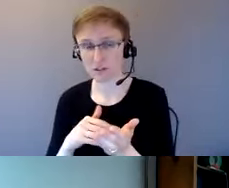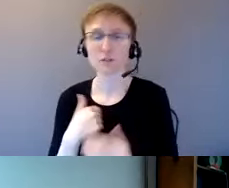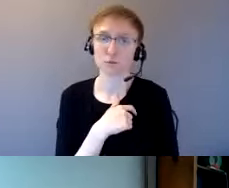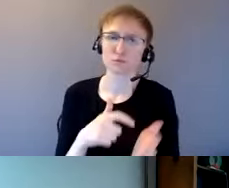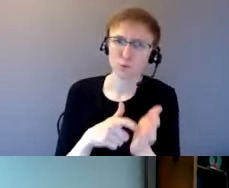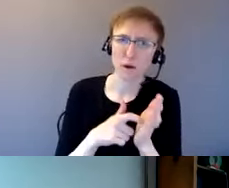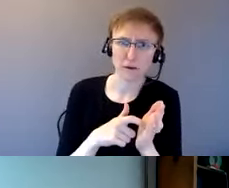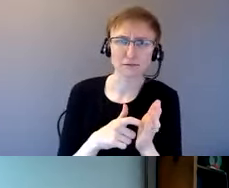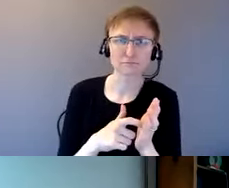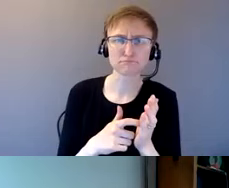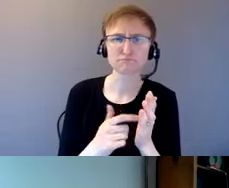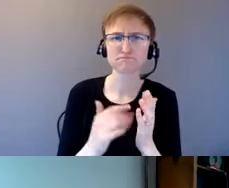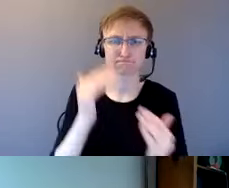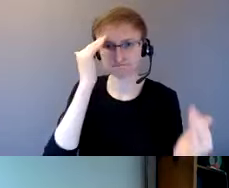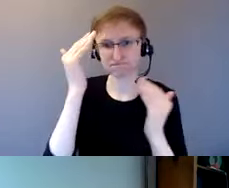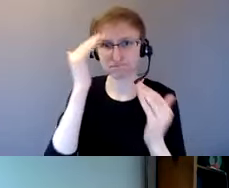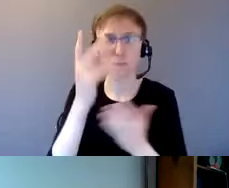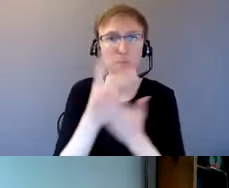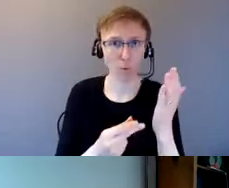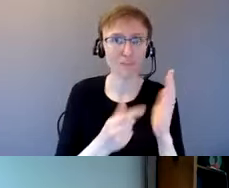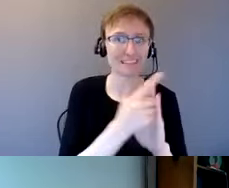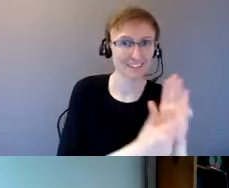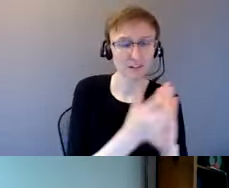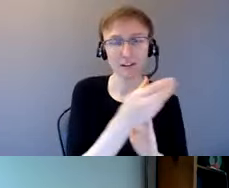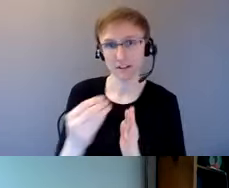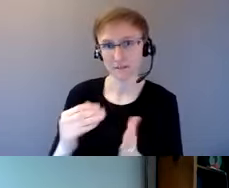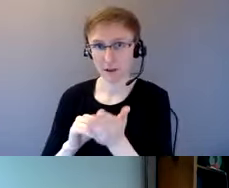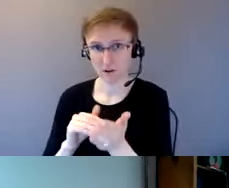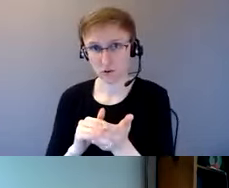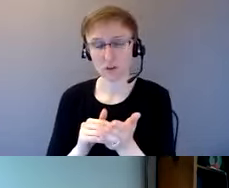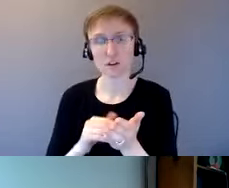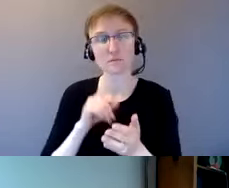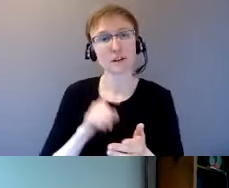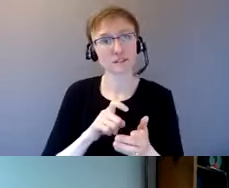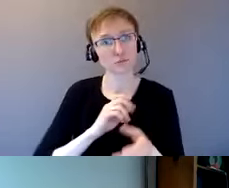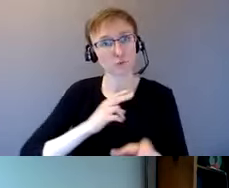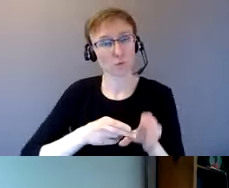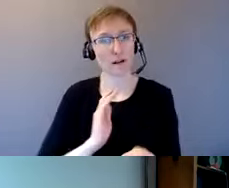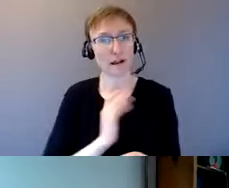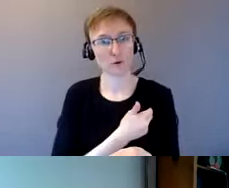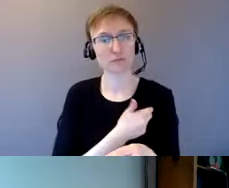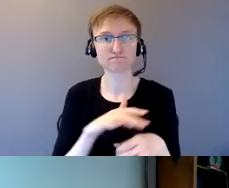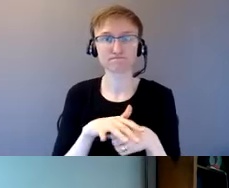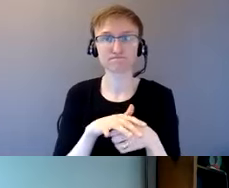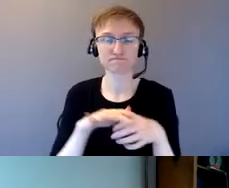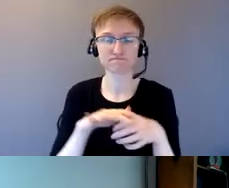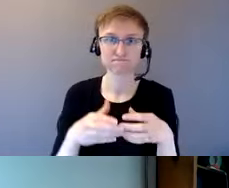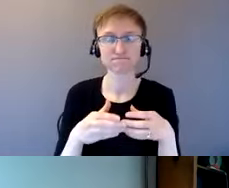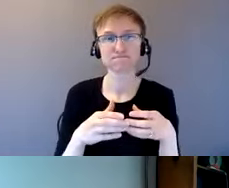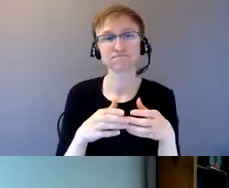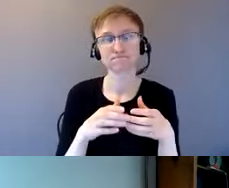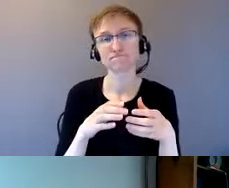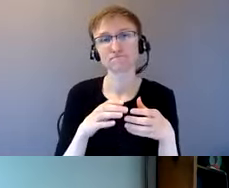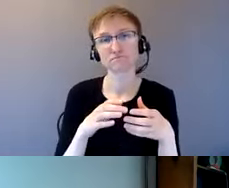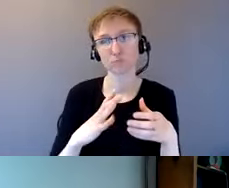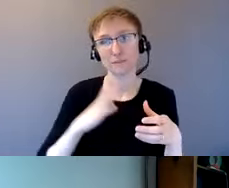the medical and the legal. And we have to be a member of our respective college. So in order to be a capacity assessor, I still